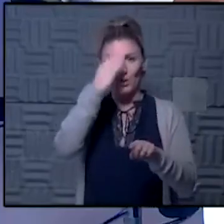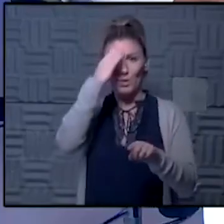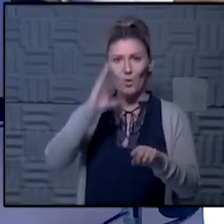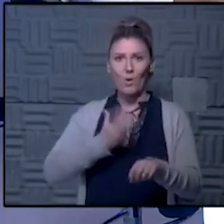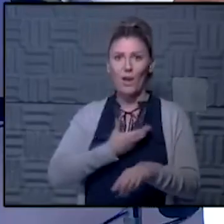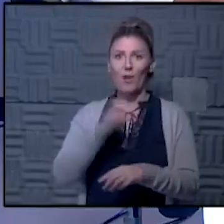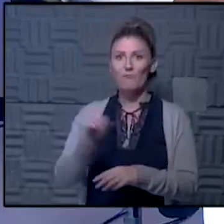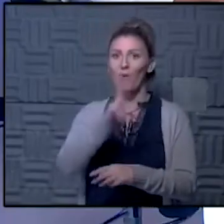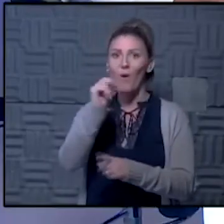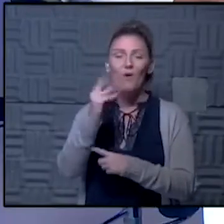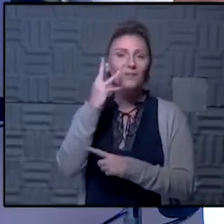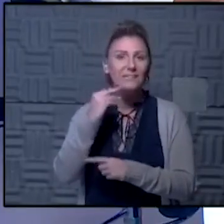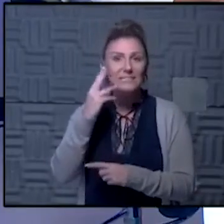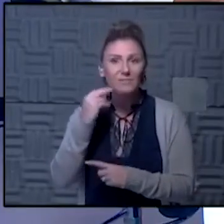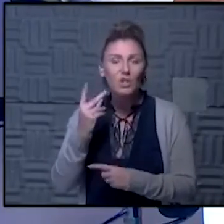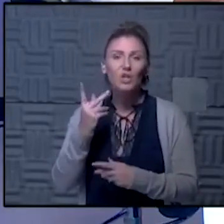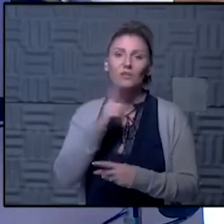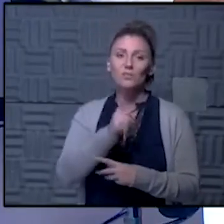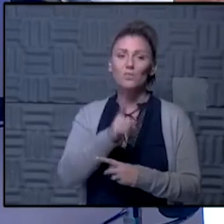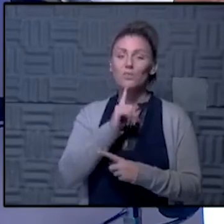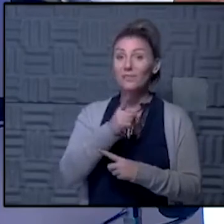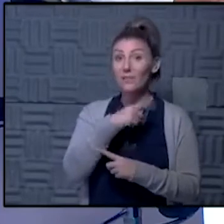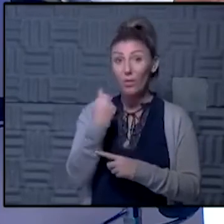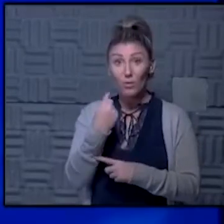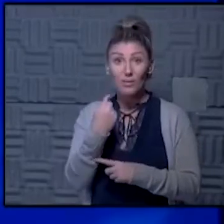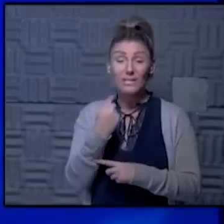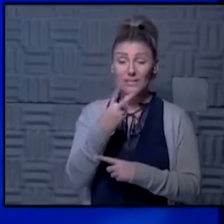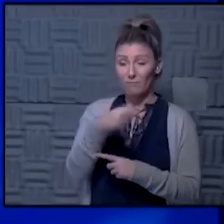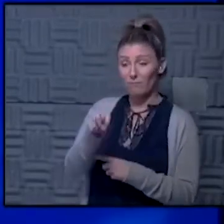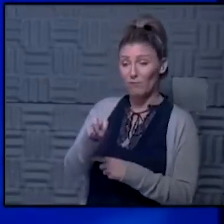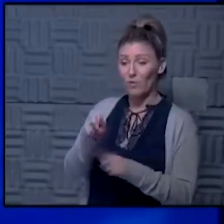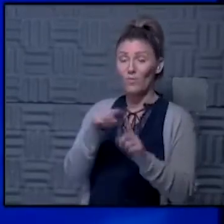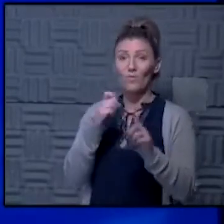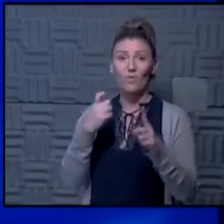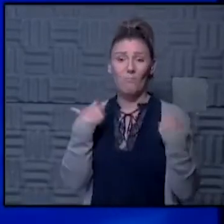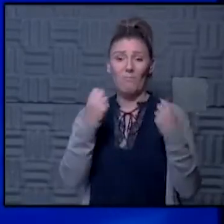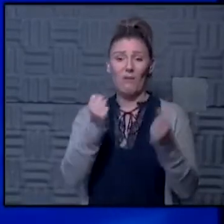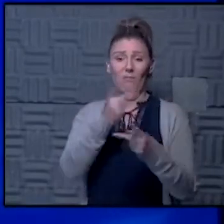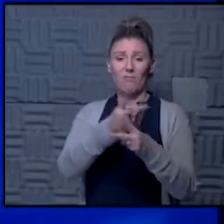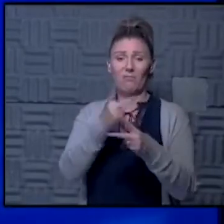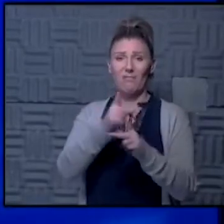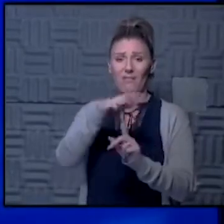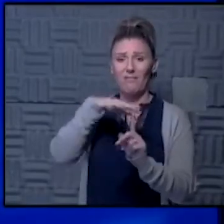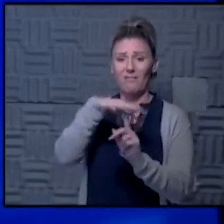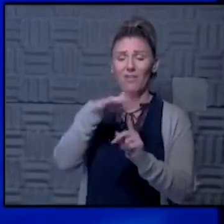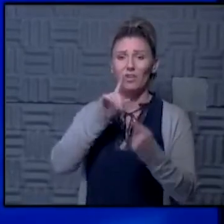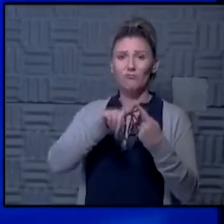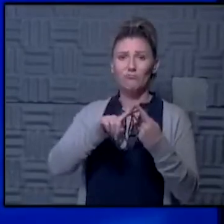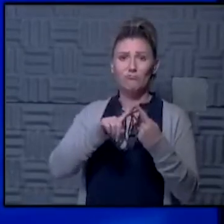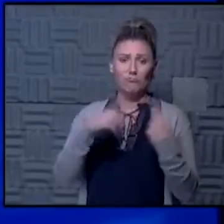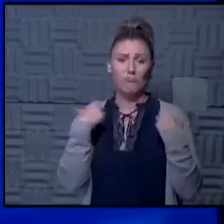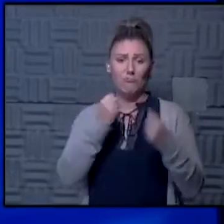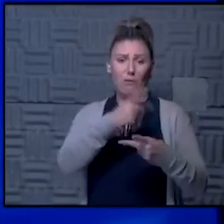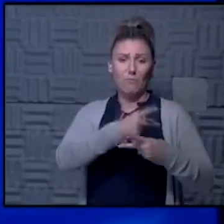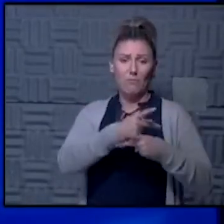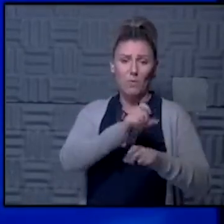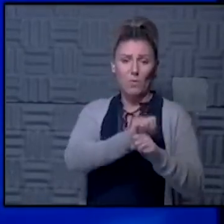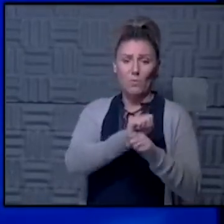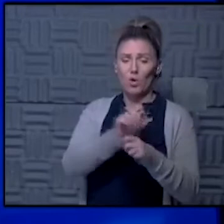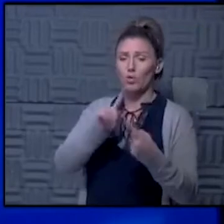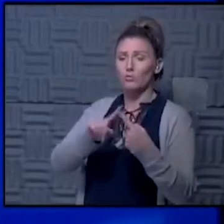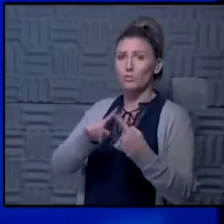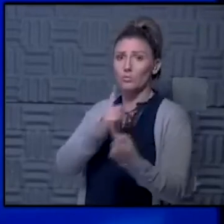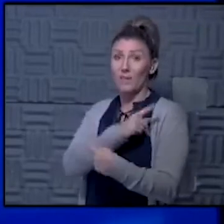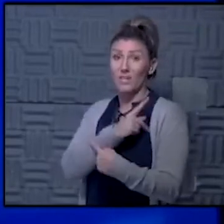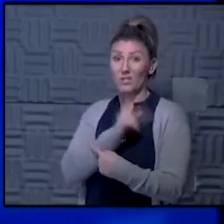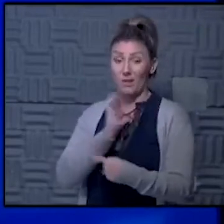our own experience that the risk of transmission in a healthcare environment from a healthcare worker to a patient, in our experience, is